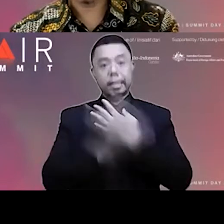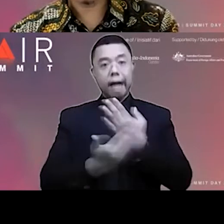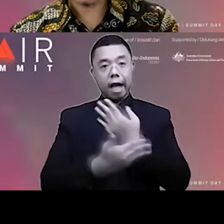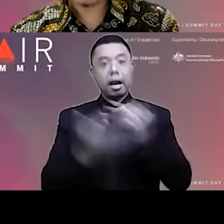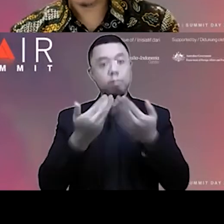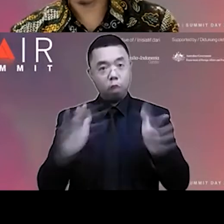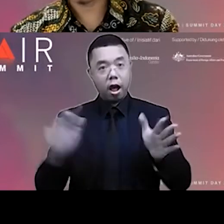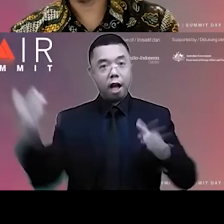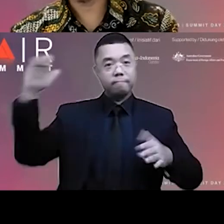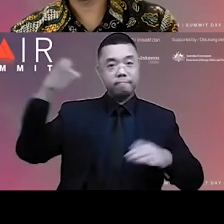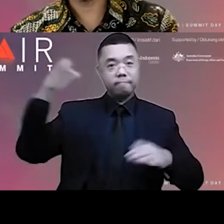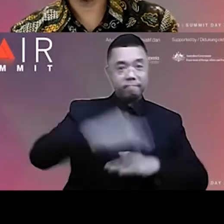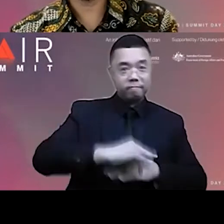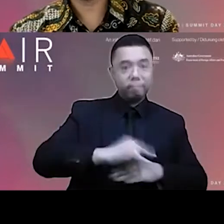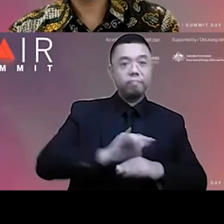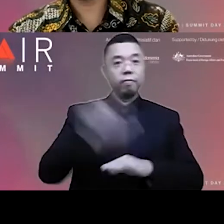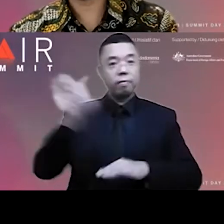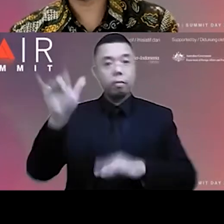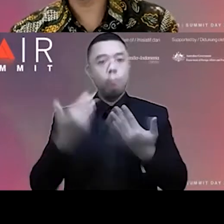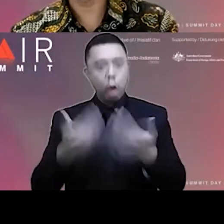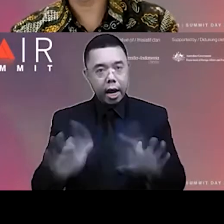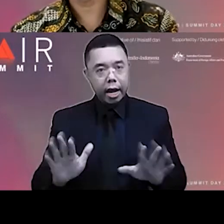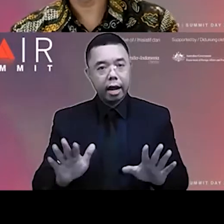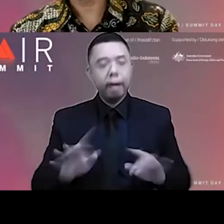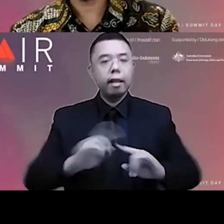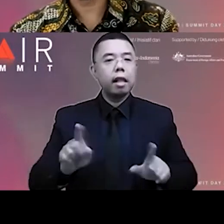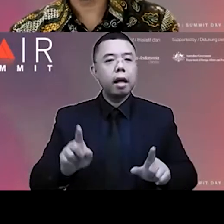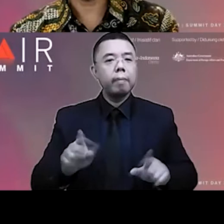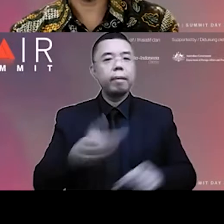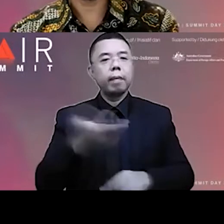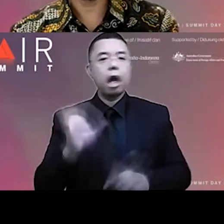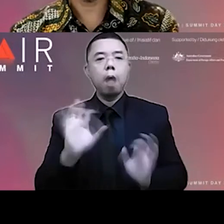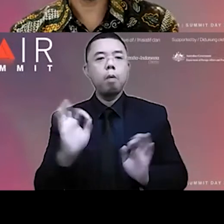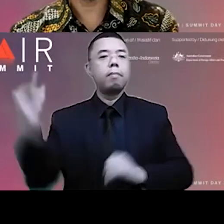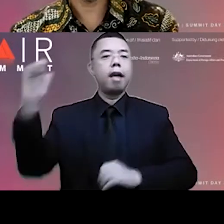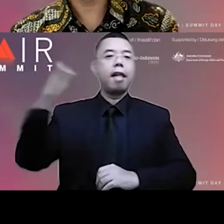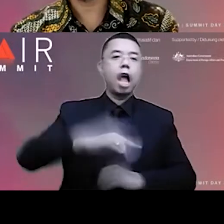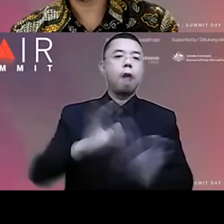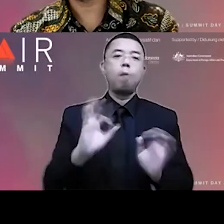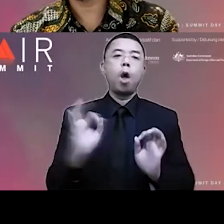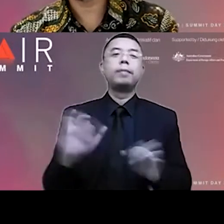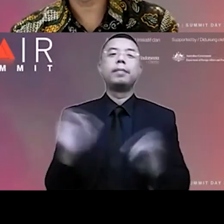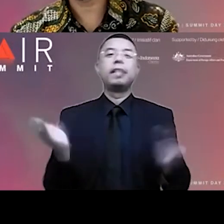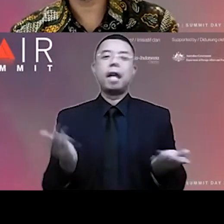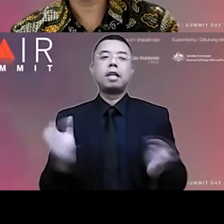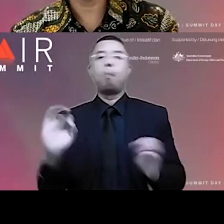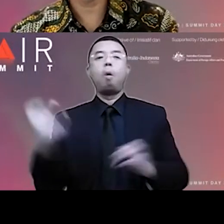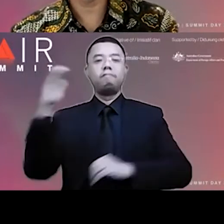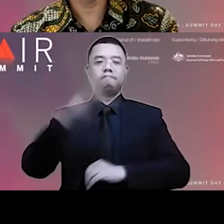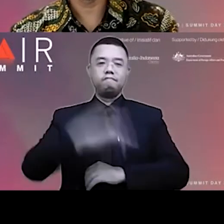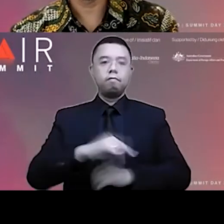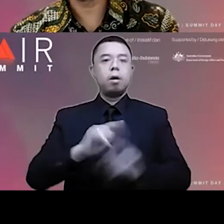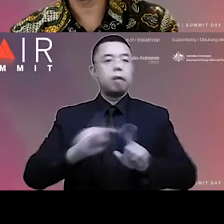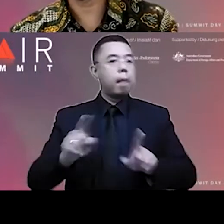they're still not coming like as usual. However, with some international events such as